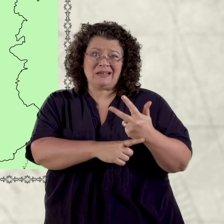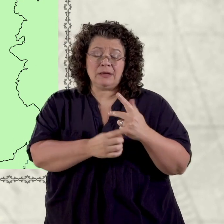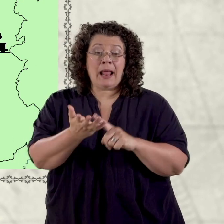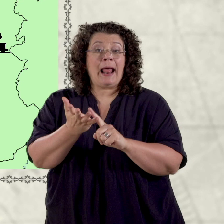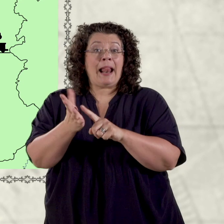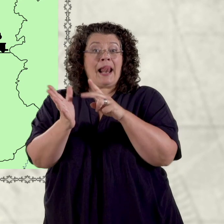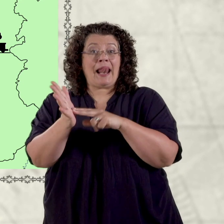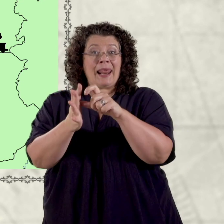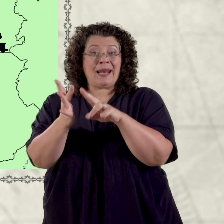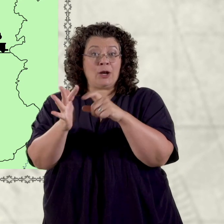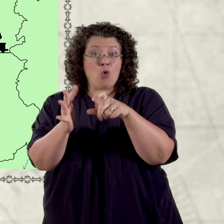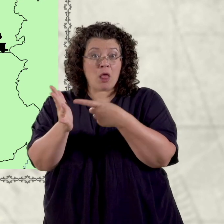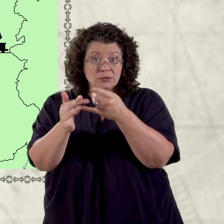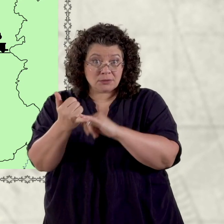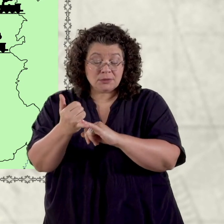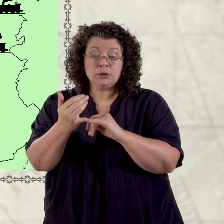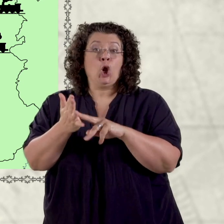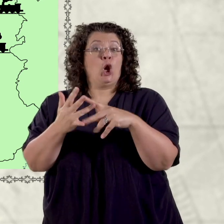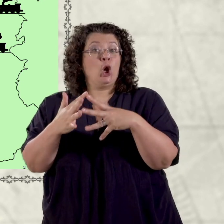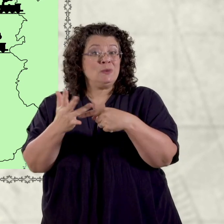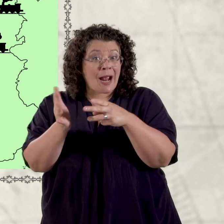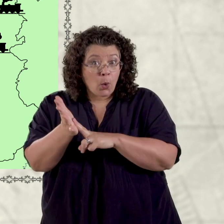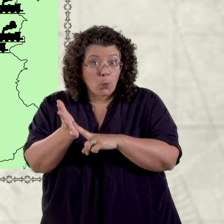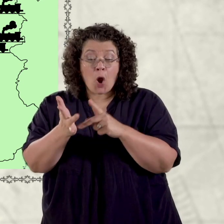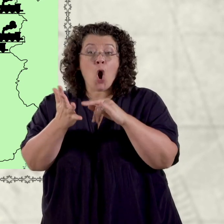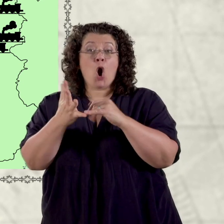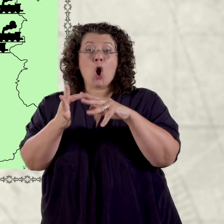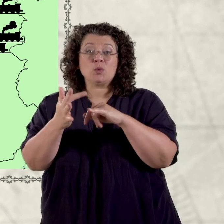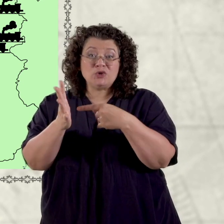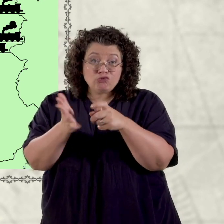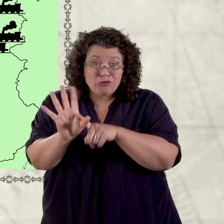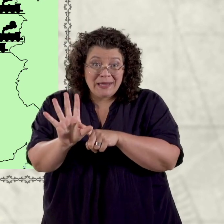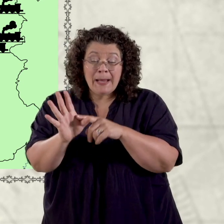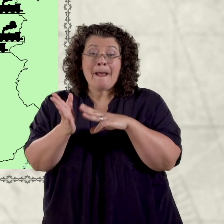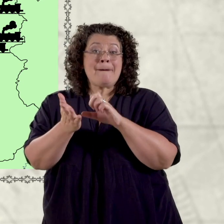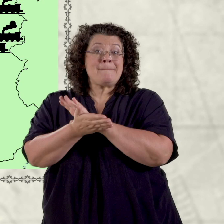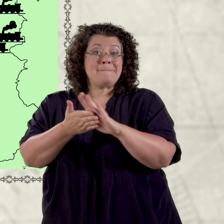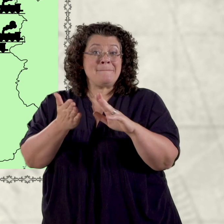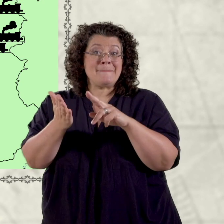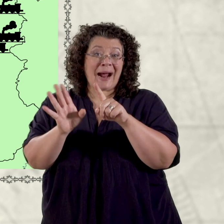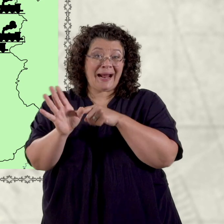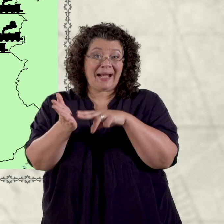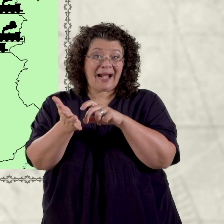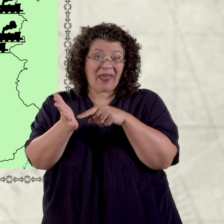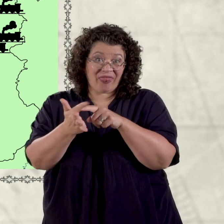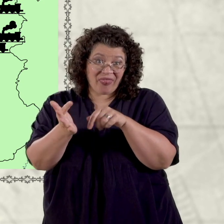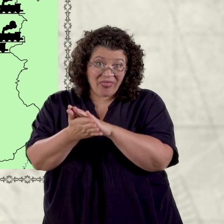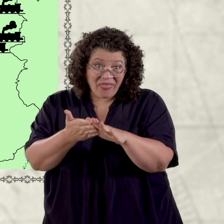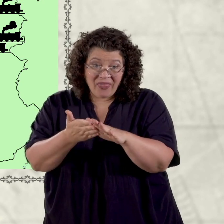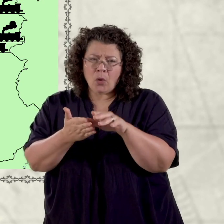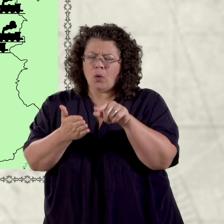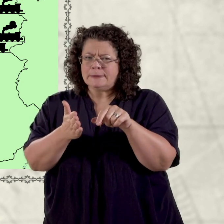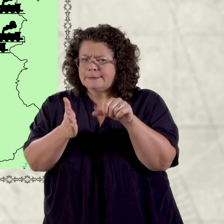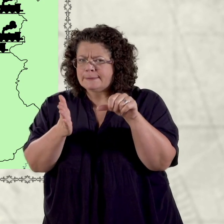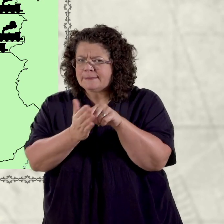1858, Llanidloes, Newtown, Oswestry, Machynlleth.